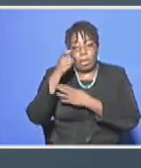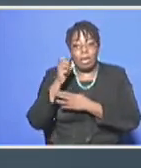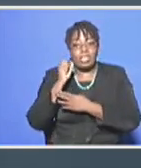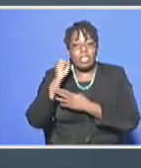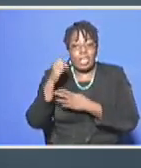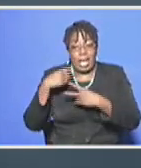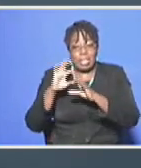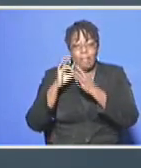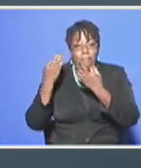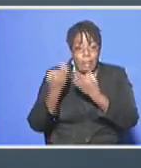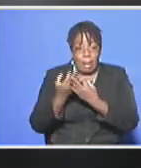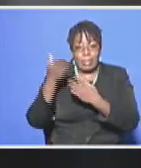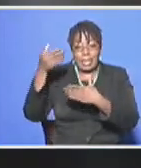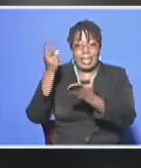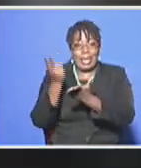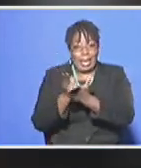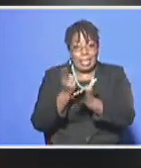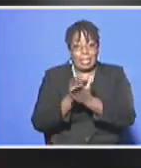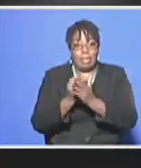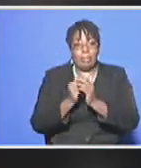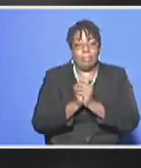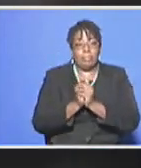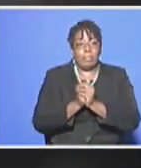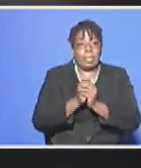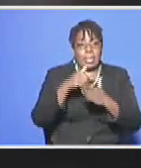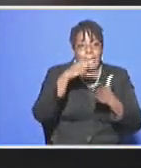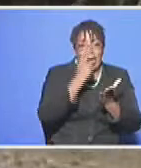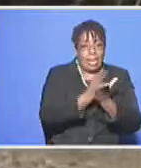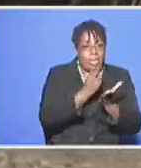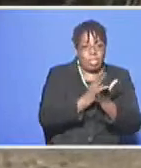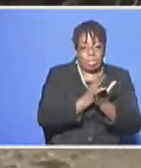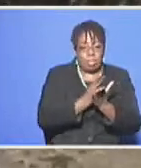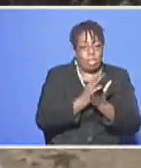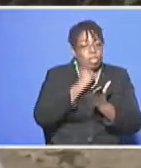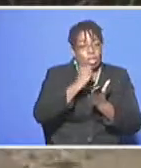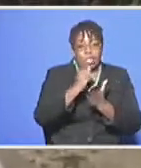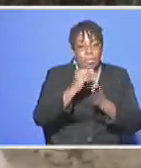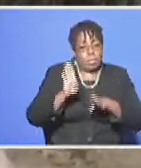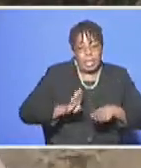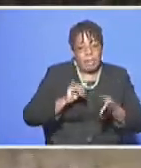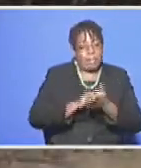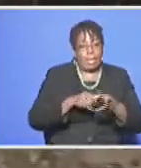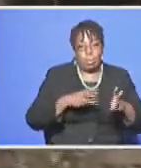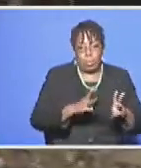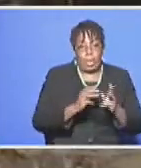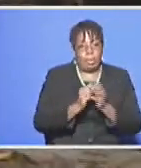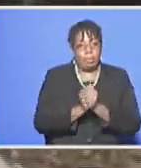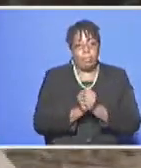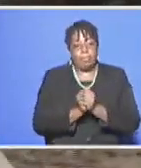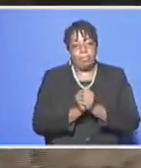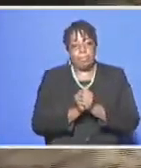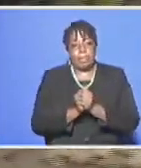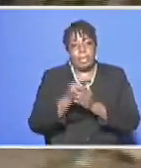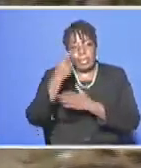Like saying like that, the Haitians ain't supposed to be carrying on like that. I feel bad because